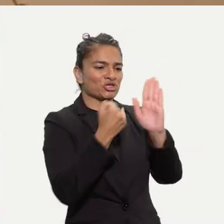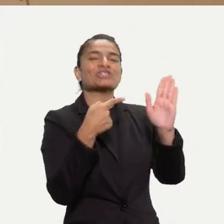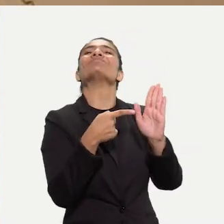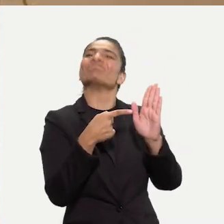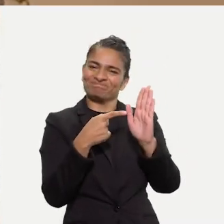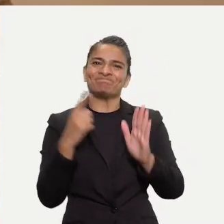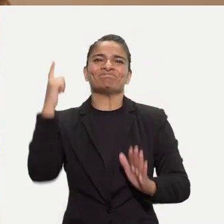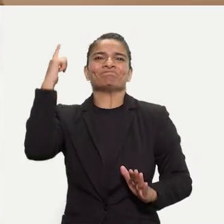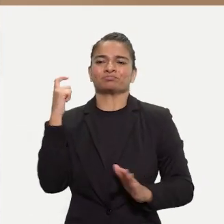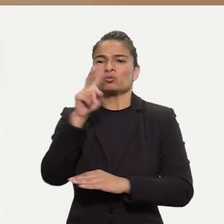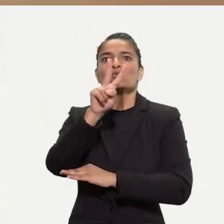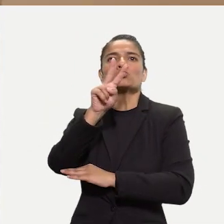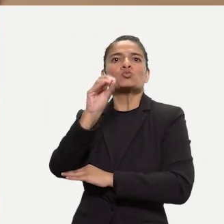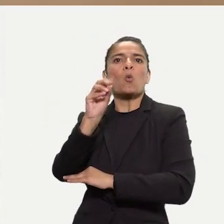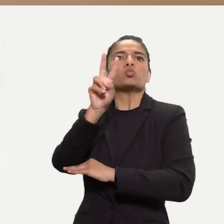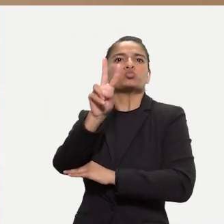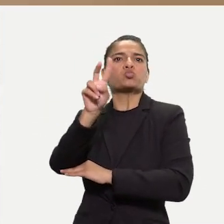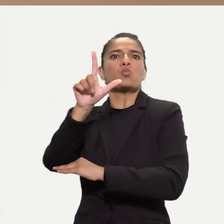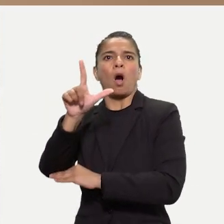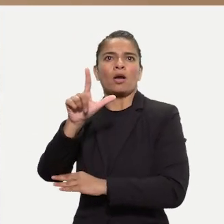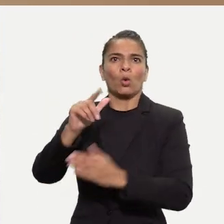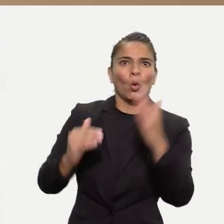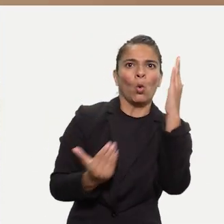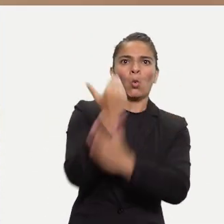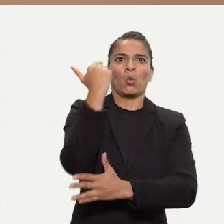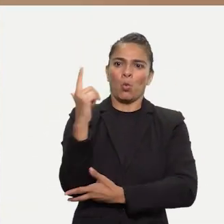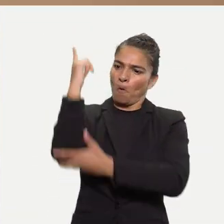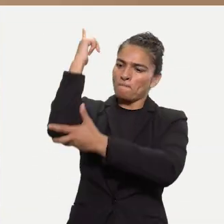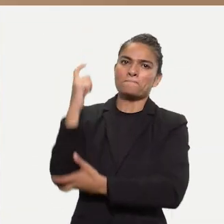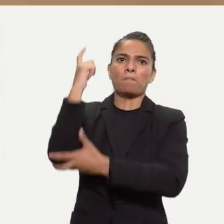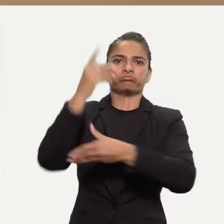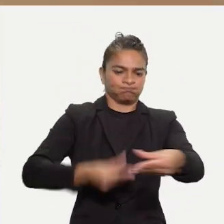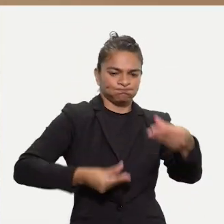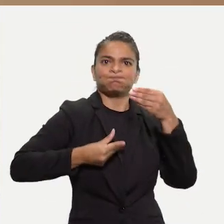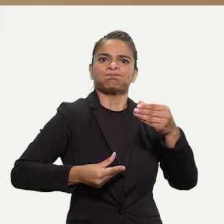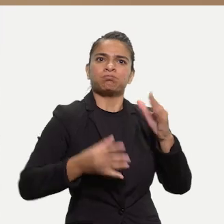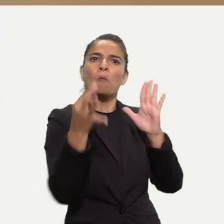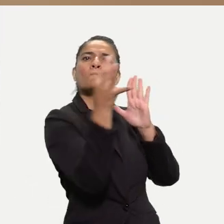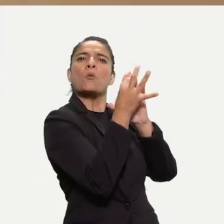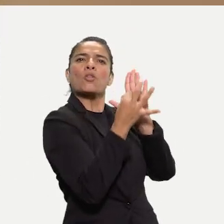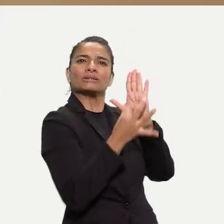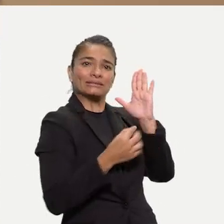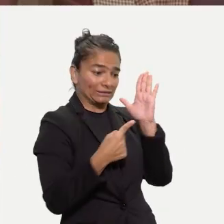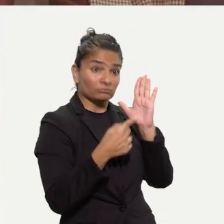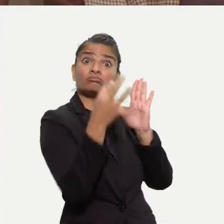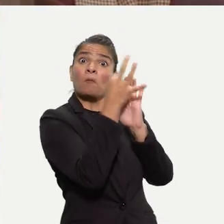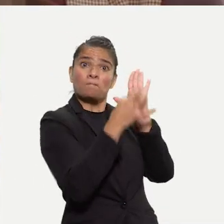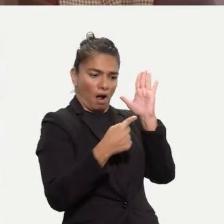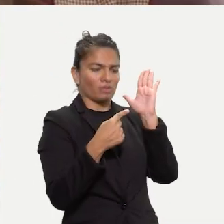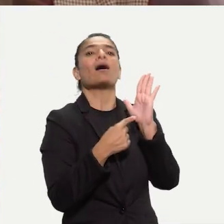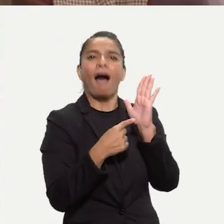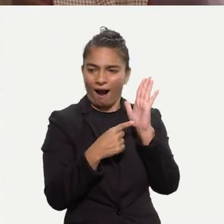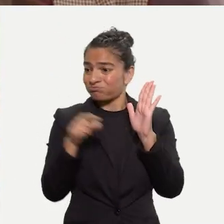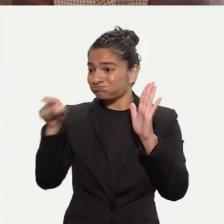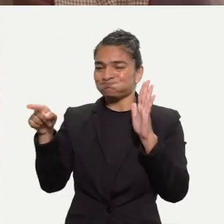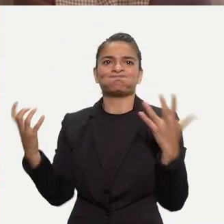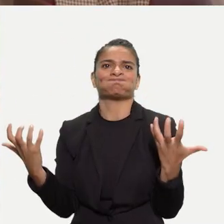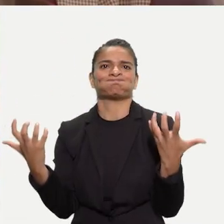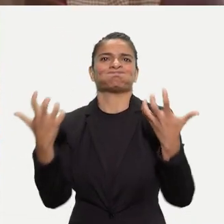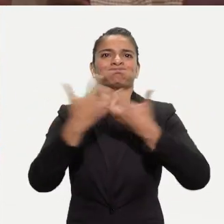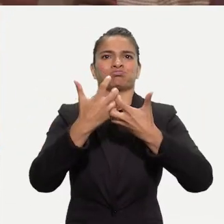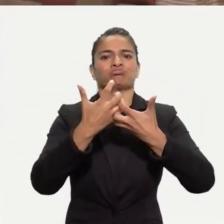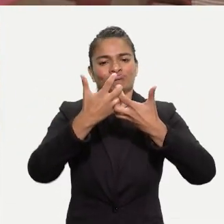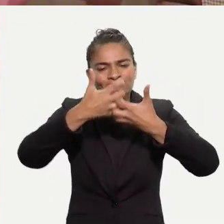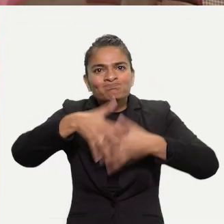risk assessments. Since 2021, Mauritius has successfully launched its National Disaster